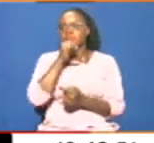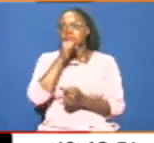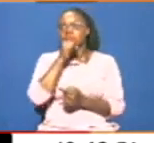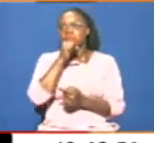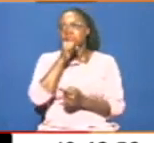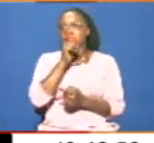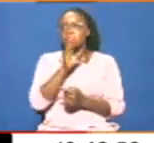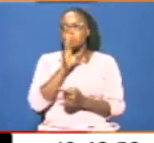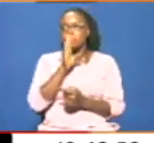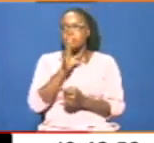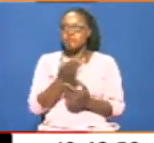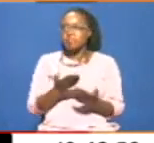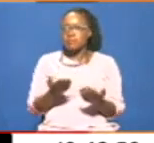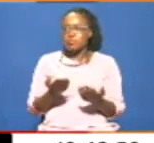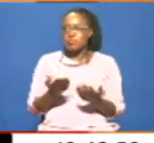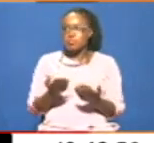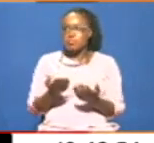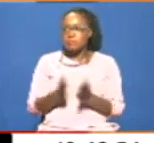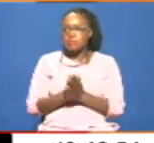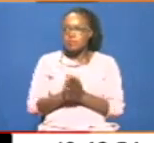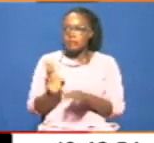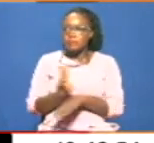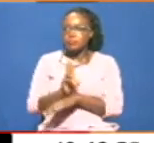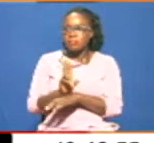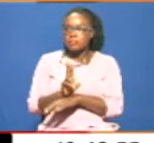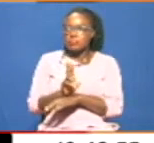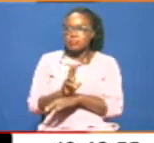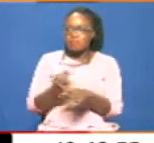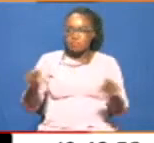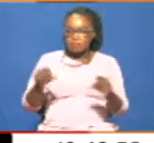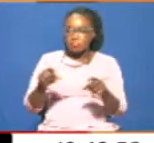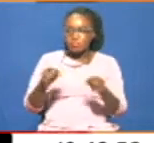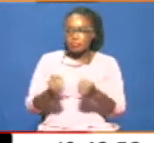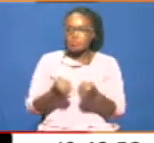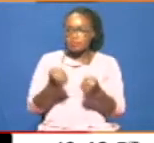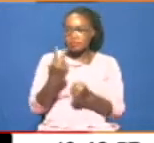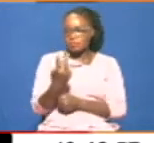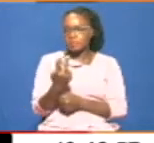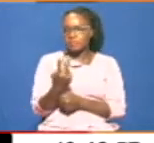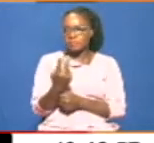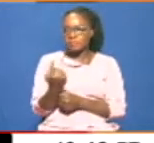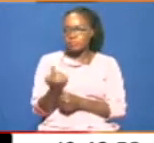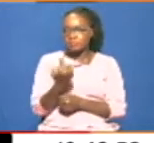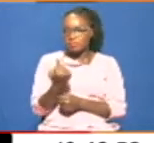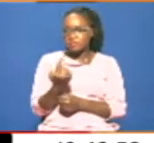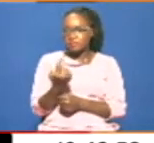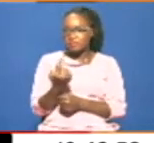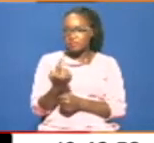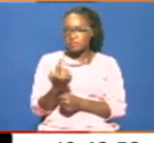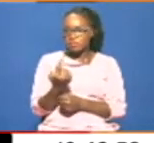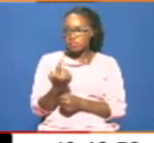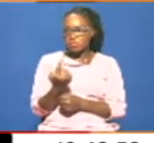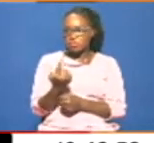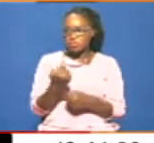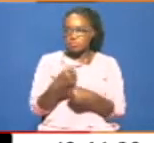cycle goes on and on. Yes. When you use our Kuniokoa, you need two pieces. Even its entire design and